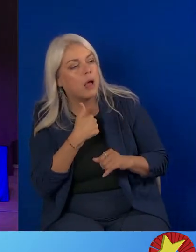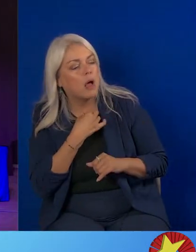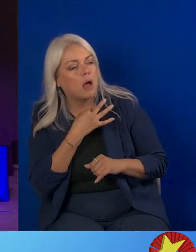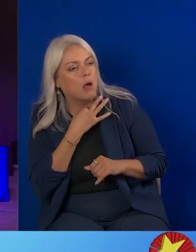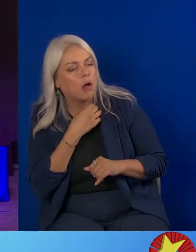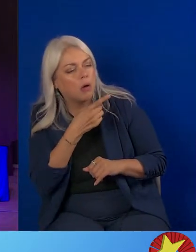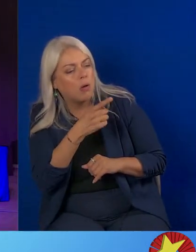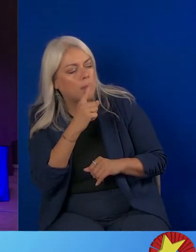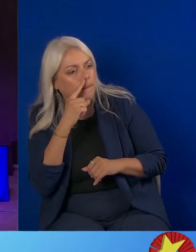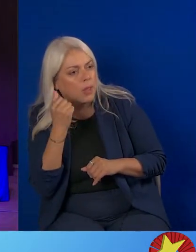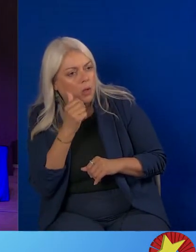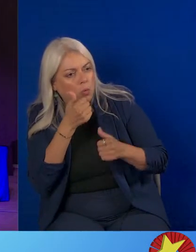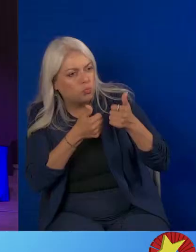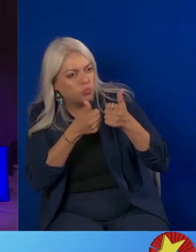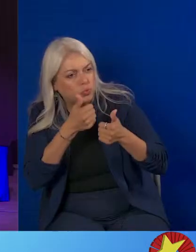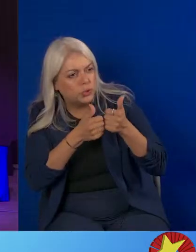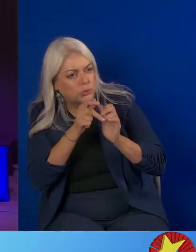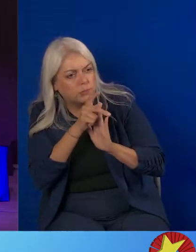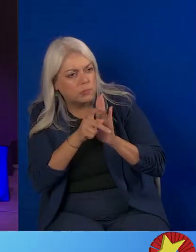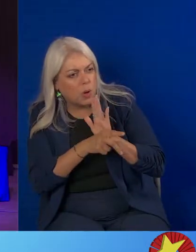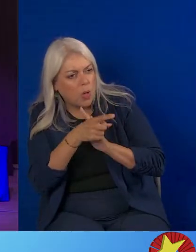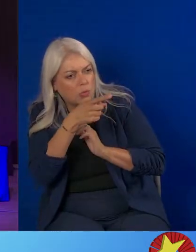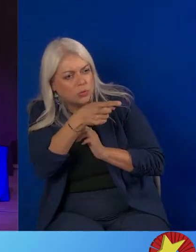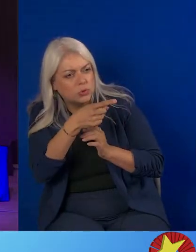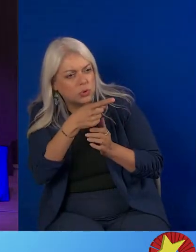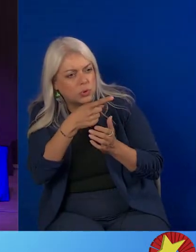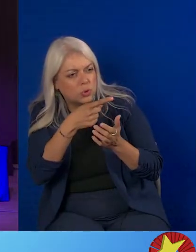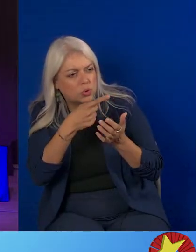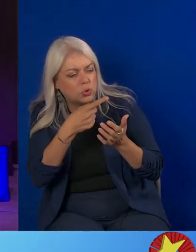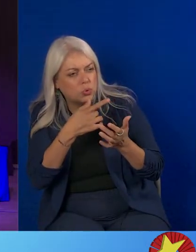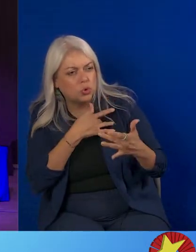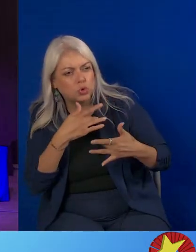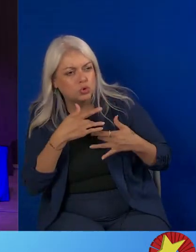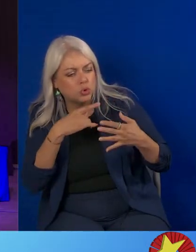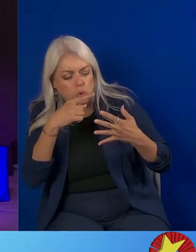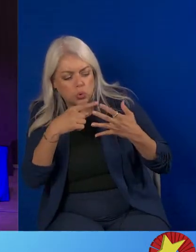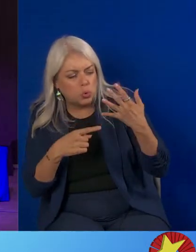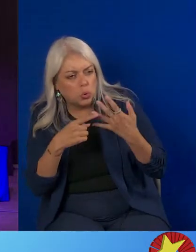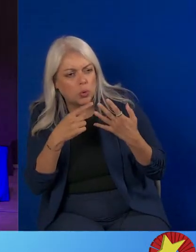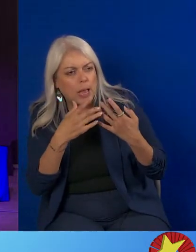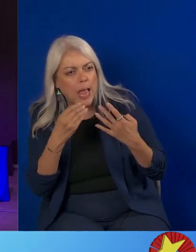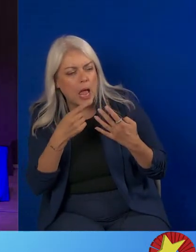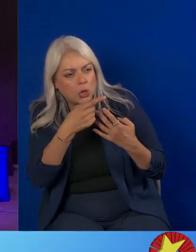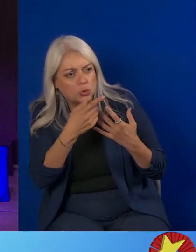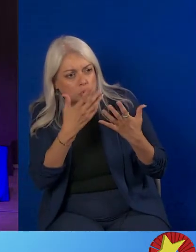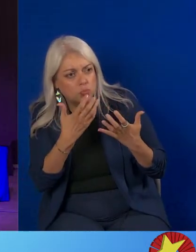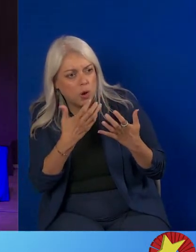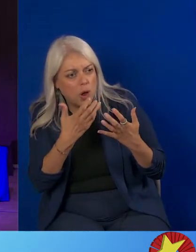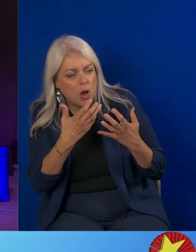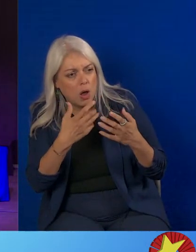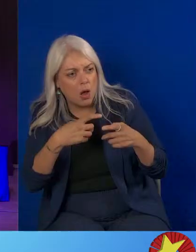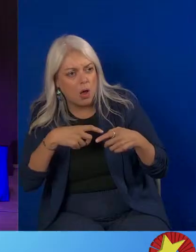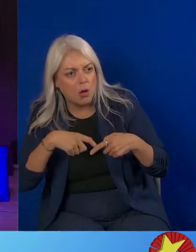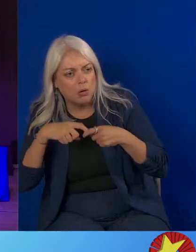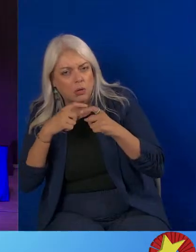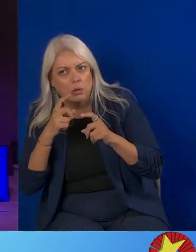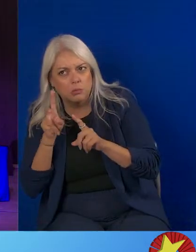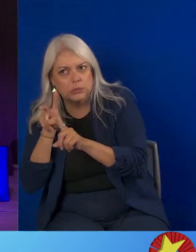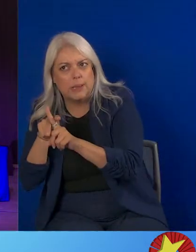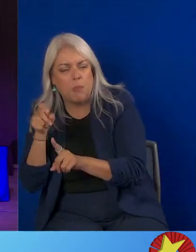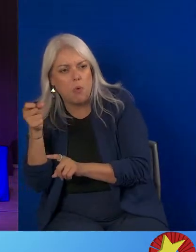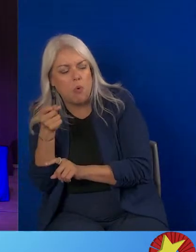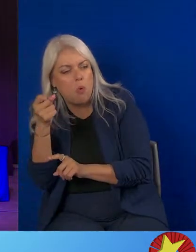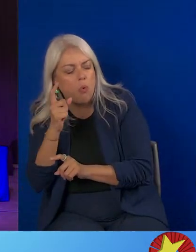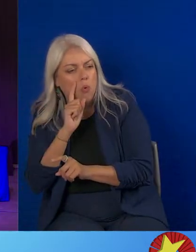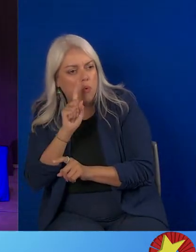which policy he was referring to that he's concerned about and would like to table until the next, or submit